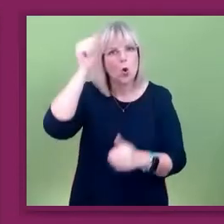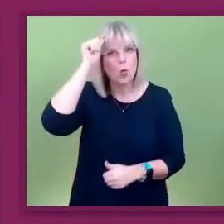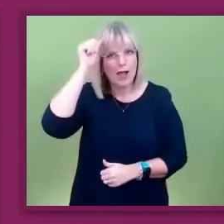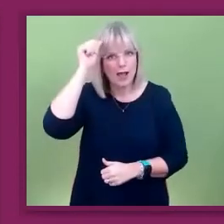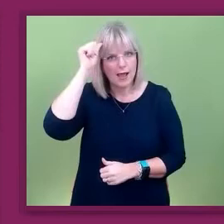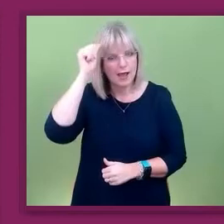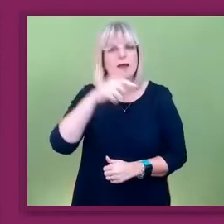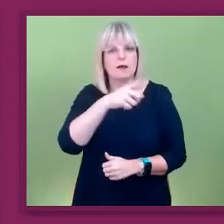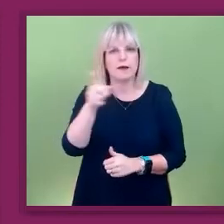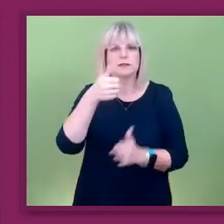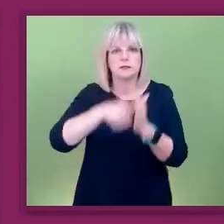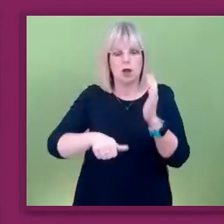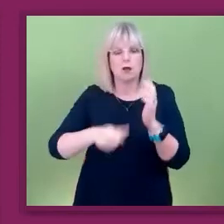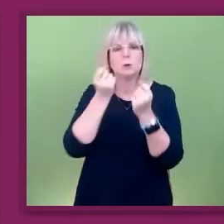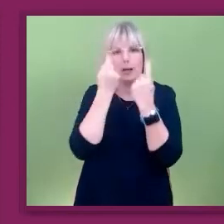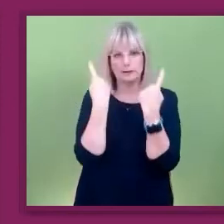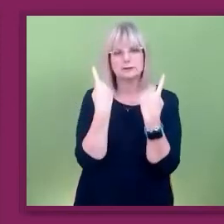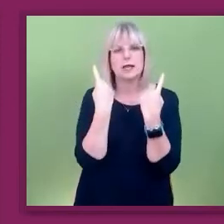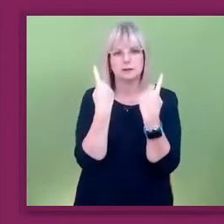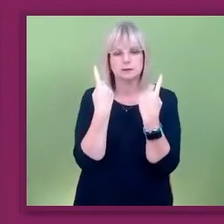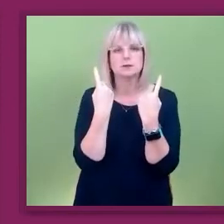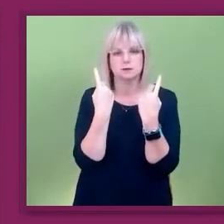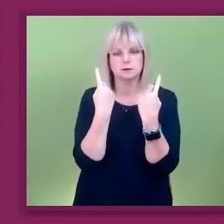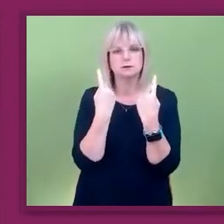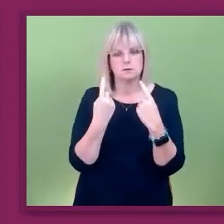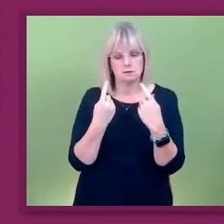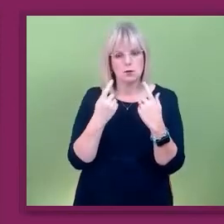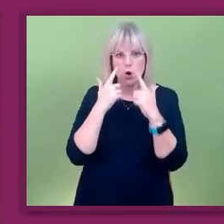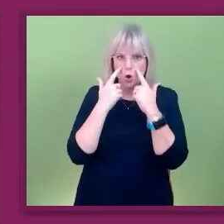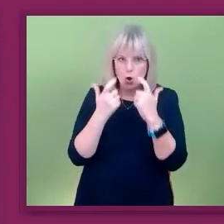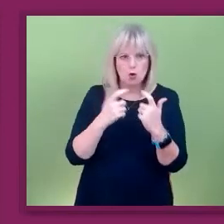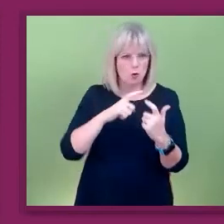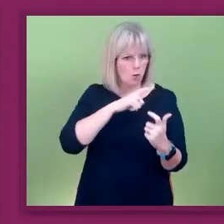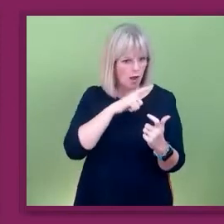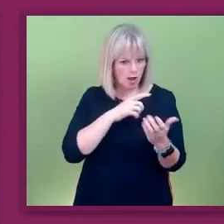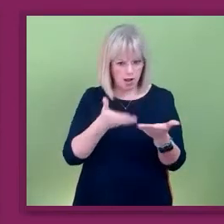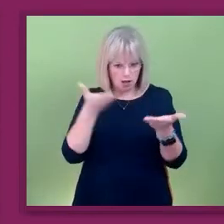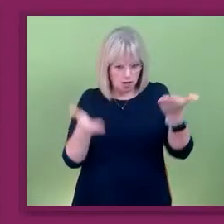understand and look furthermore into these disparities.